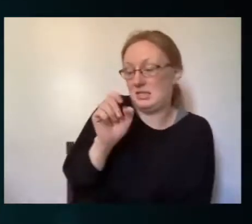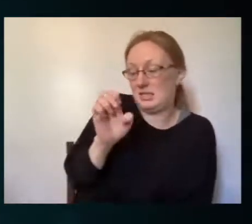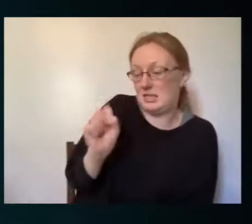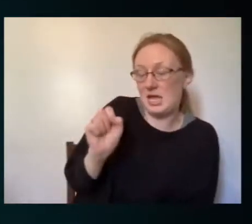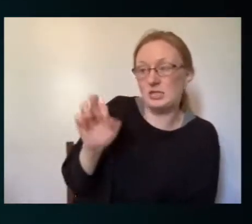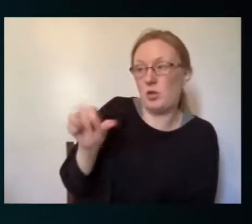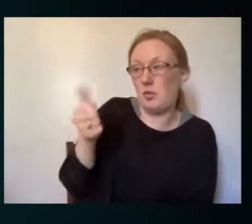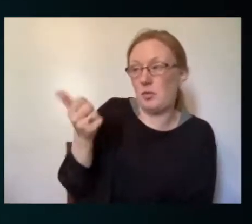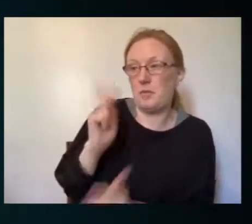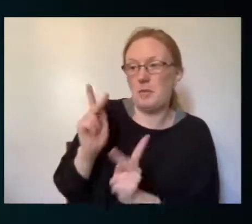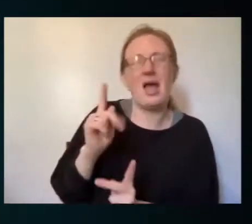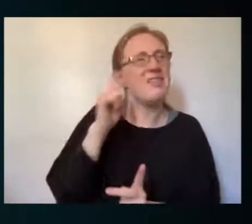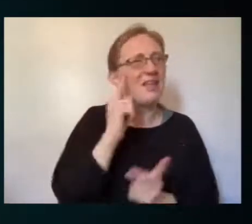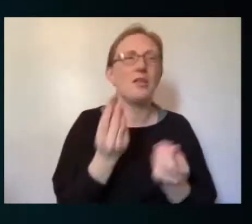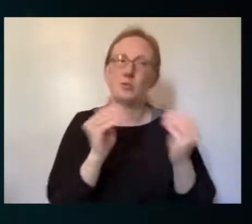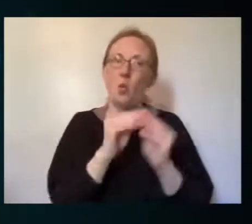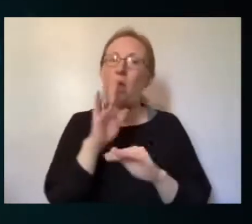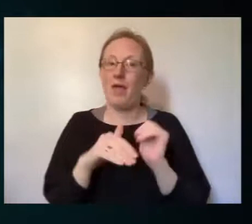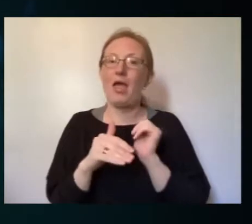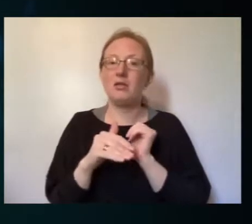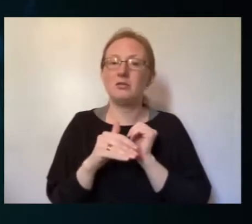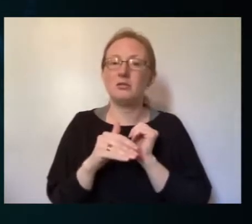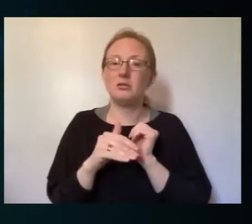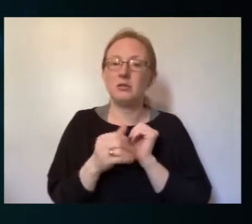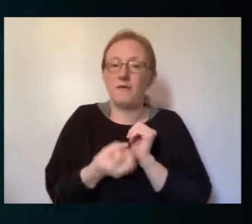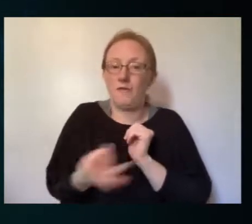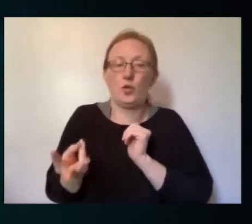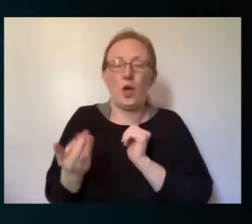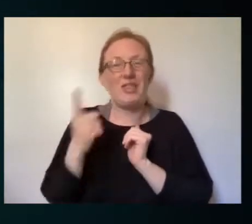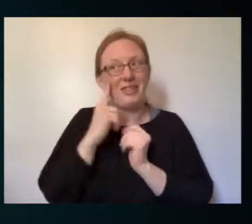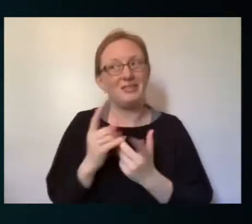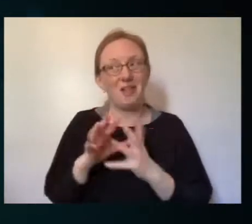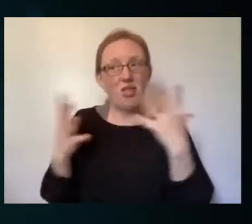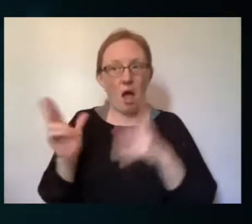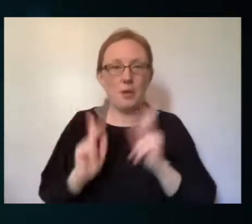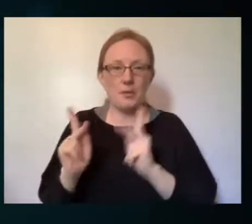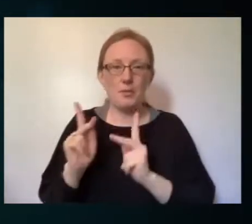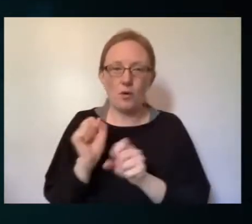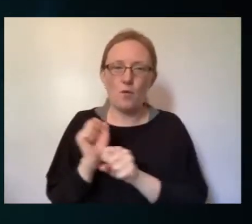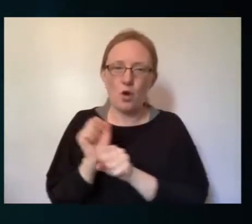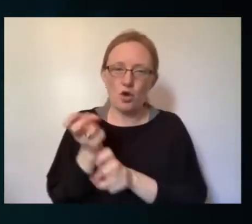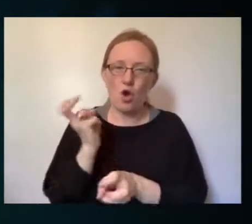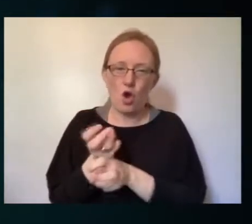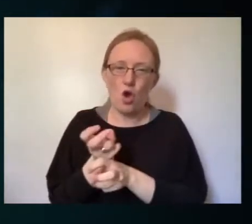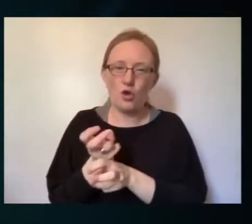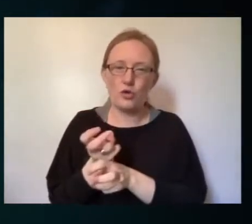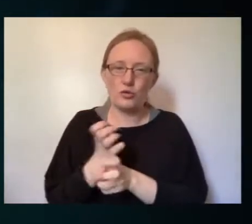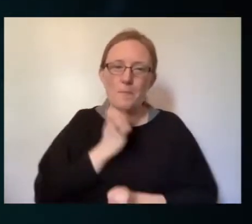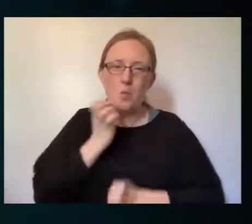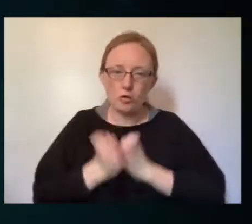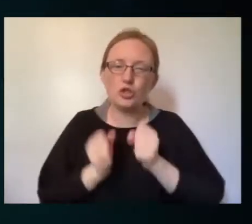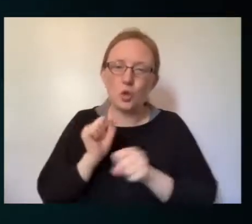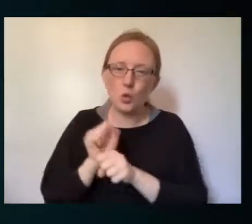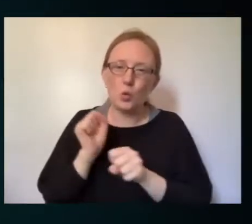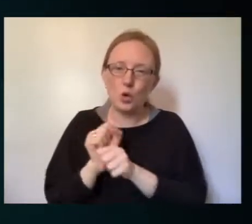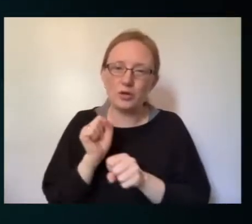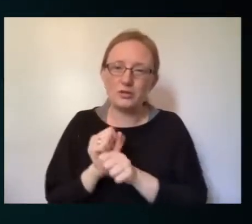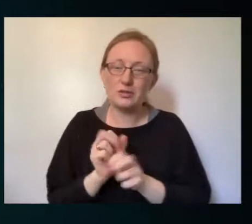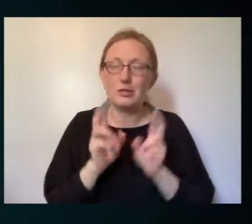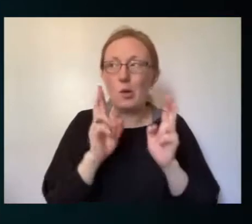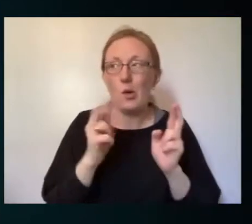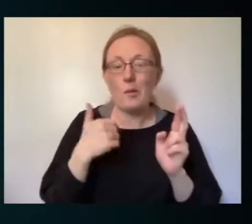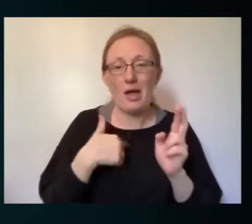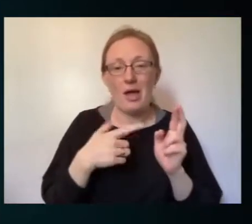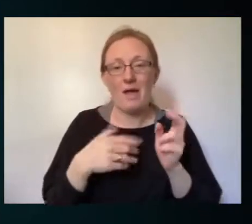there's a whole load of people in this list who have done that labor at some point or another. That's all. I hope that I've